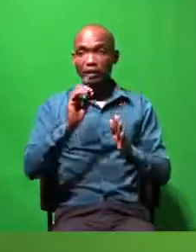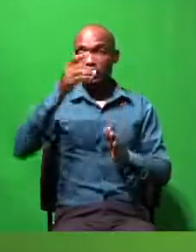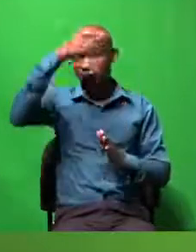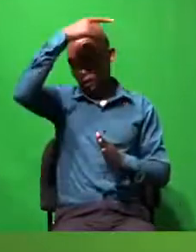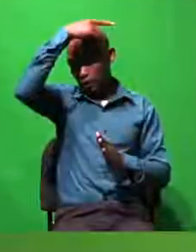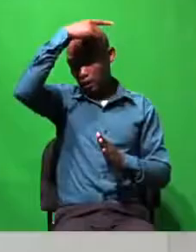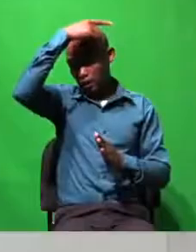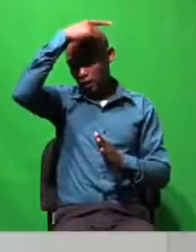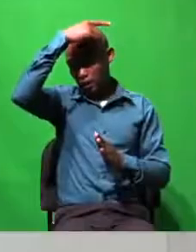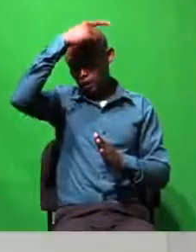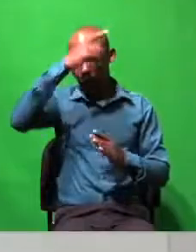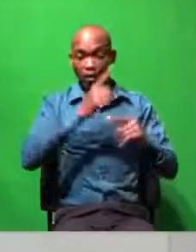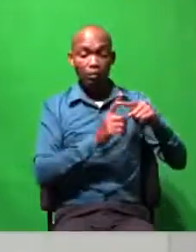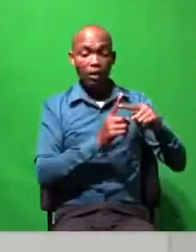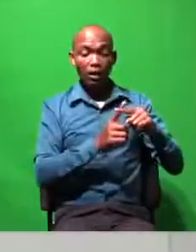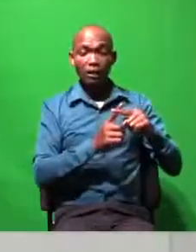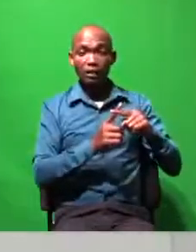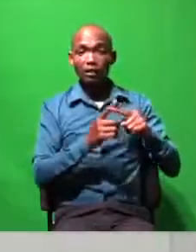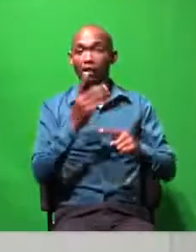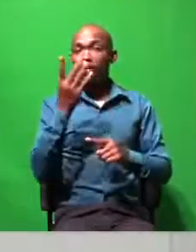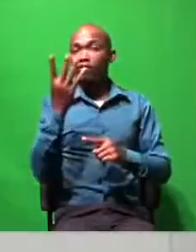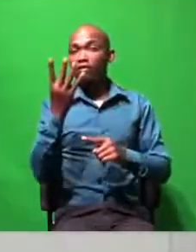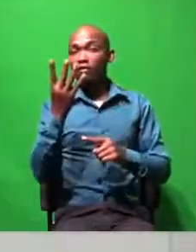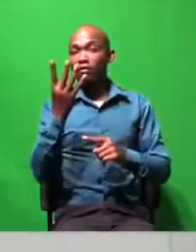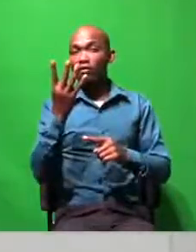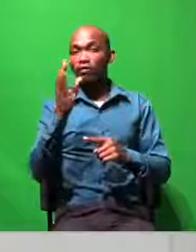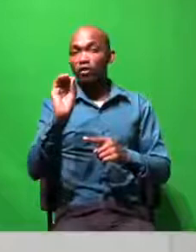plus 40 degrees.